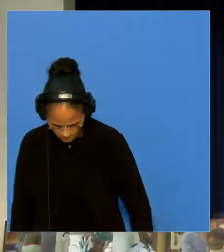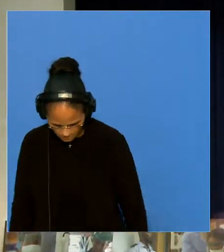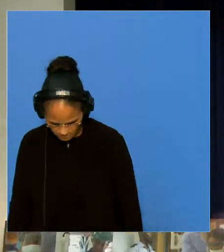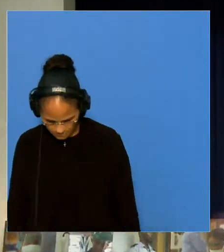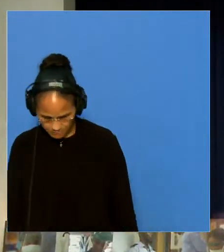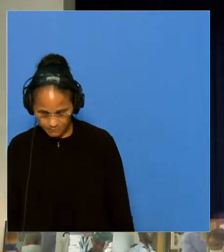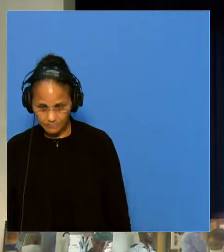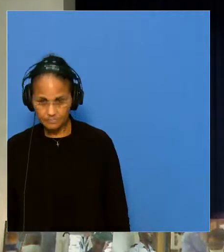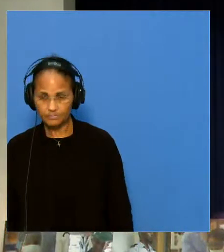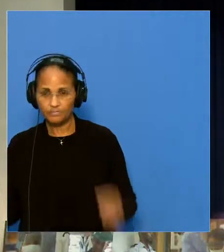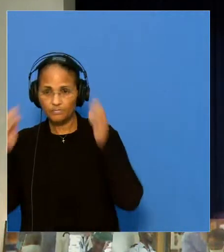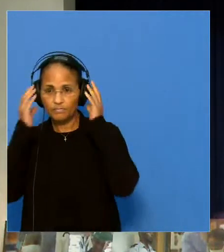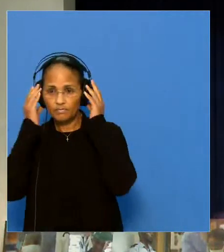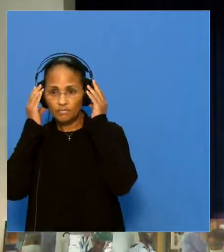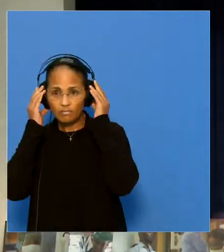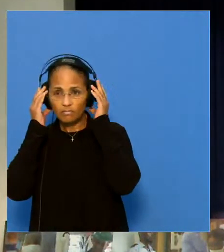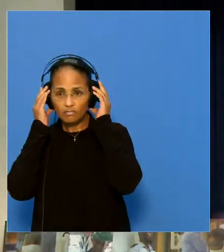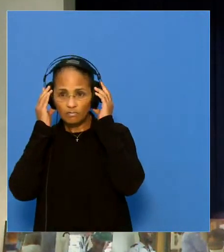Yes, good evening.